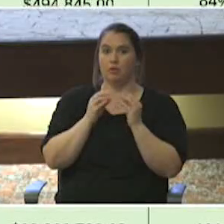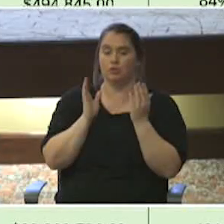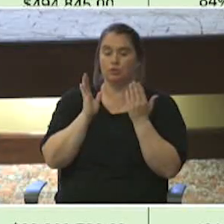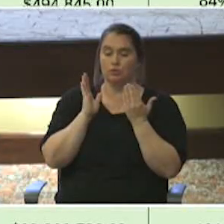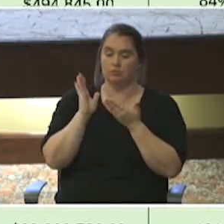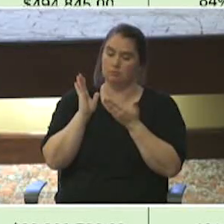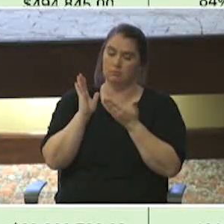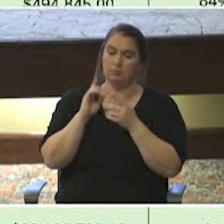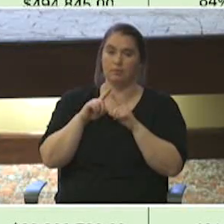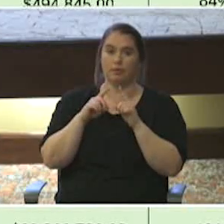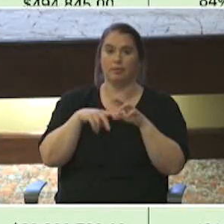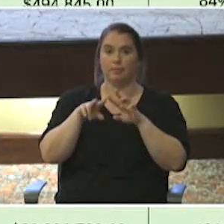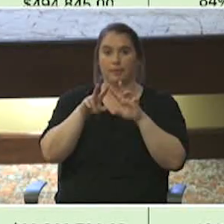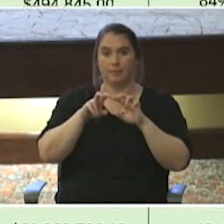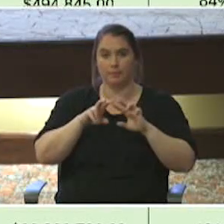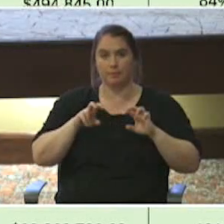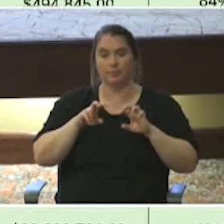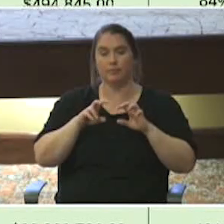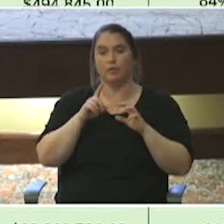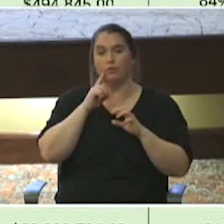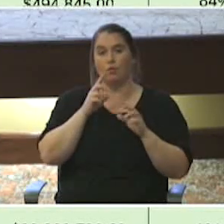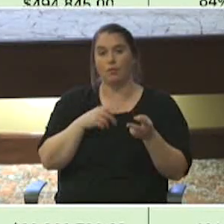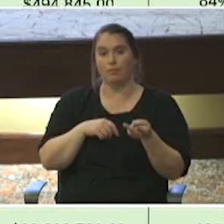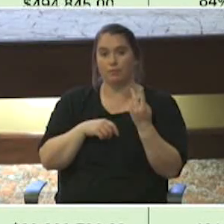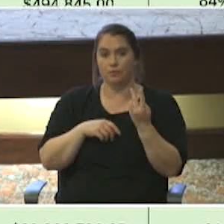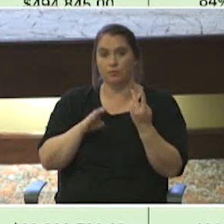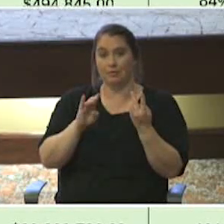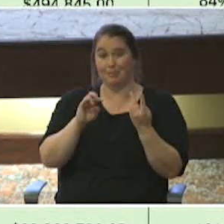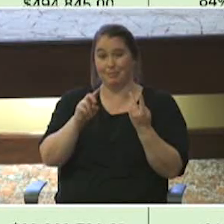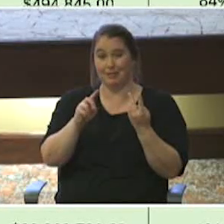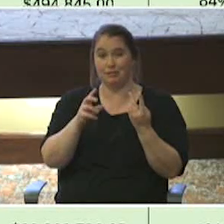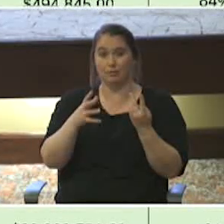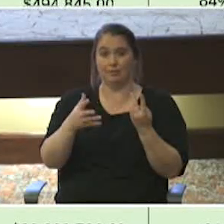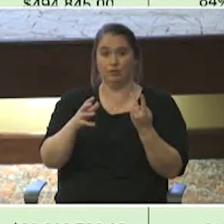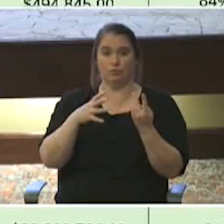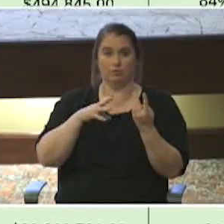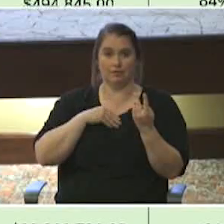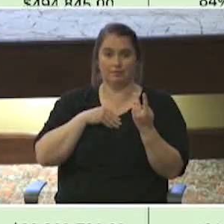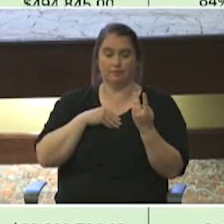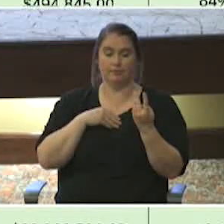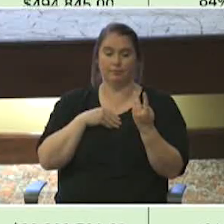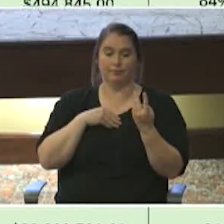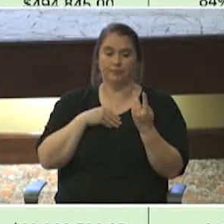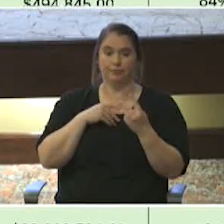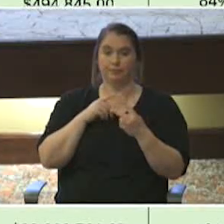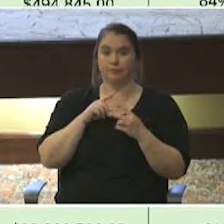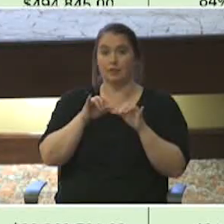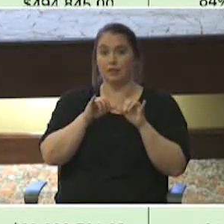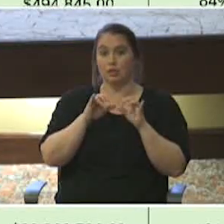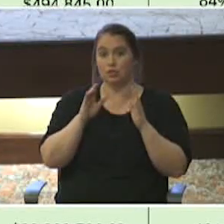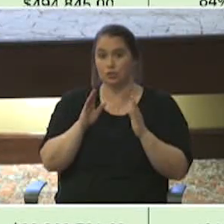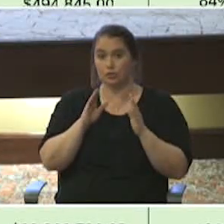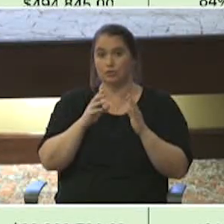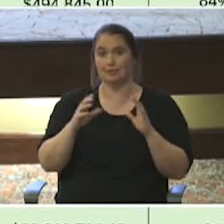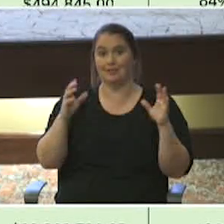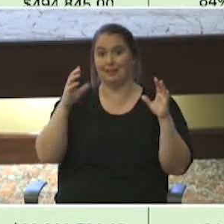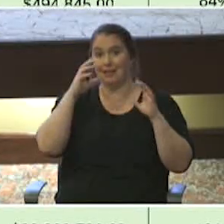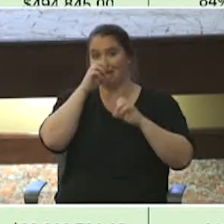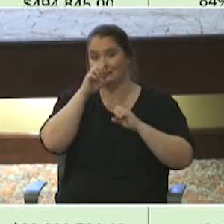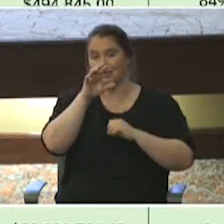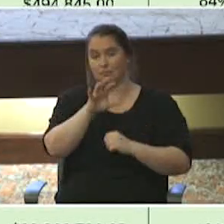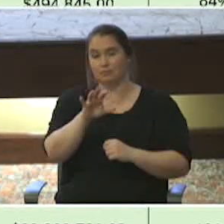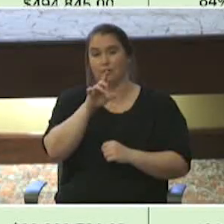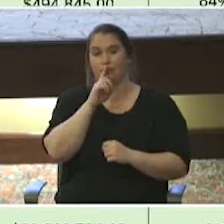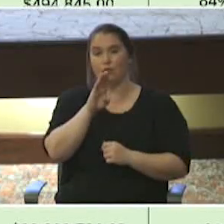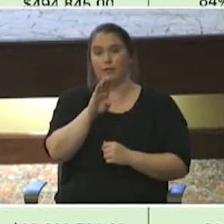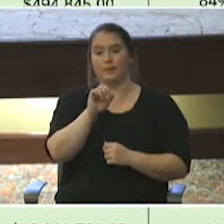is the breakdown for both of the bidders that we received, both of the bids that we received. Engineer's estimate for the base bid